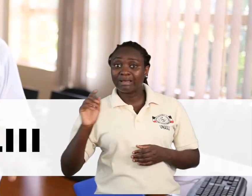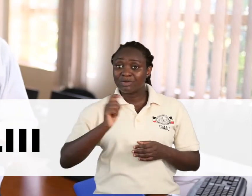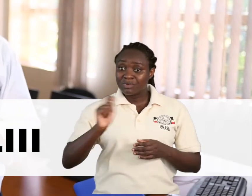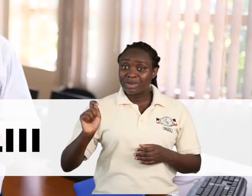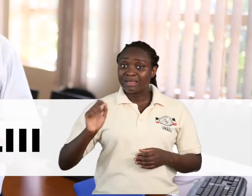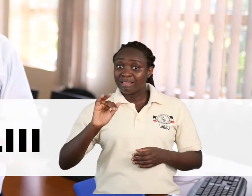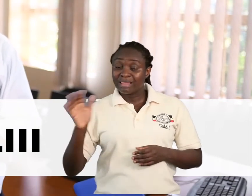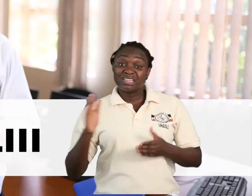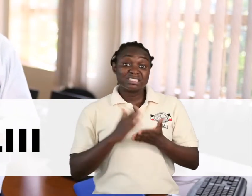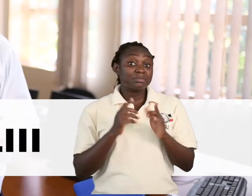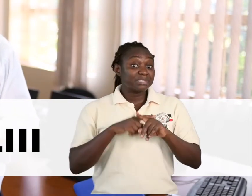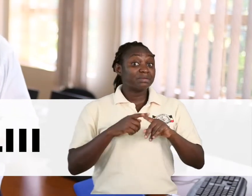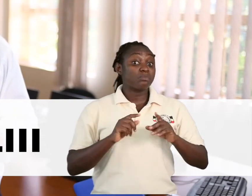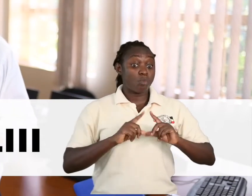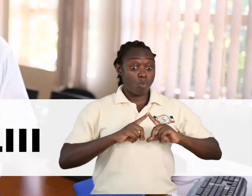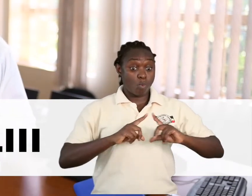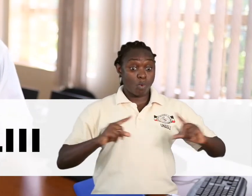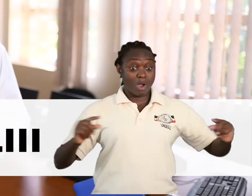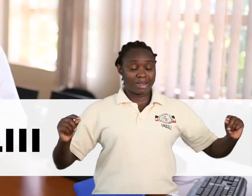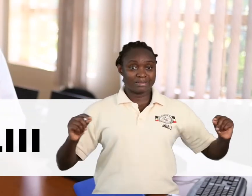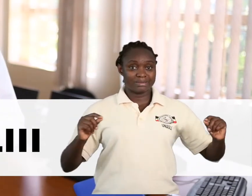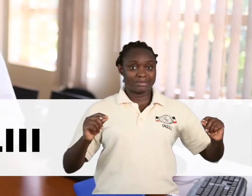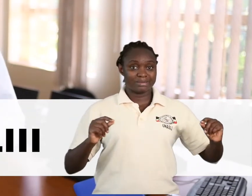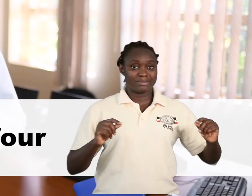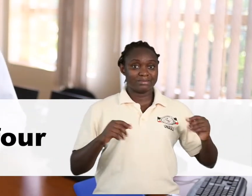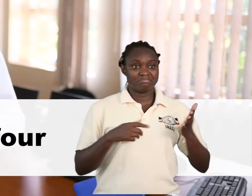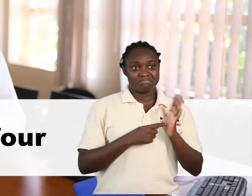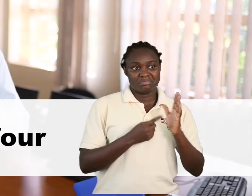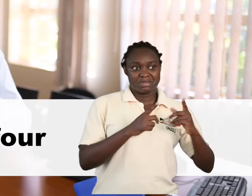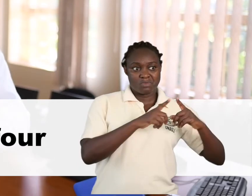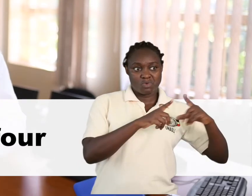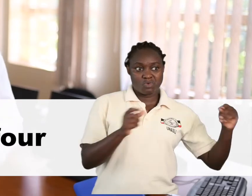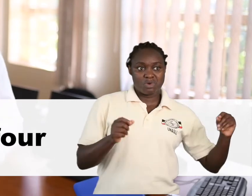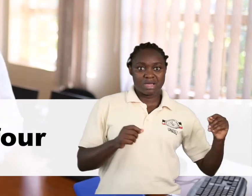in words. For example, they can write